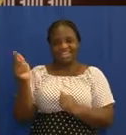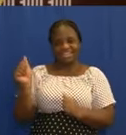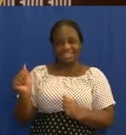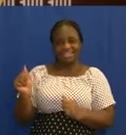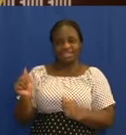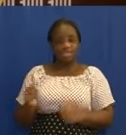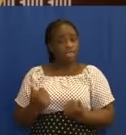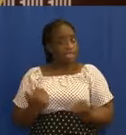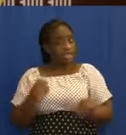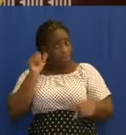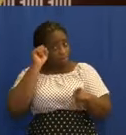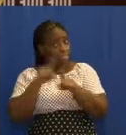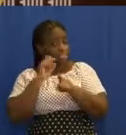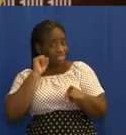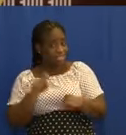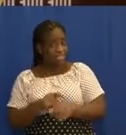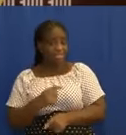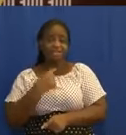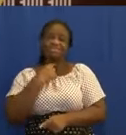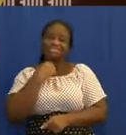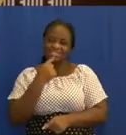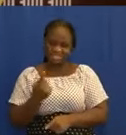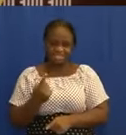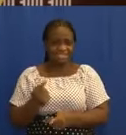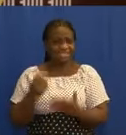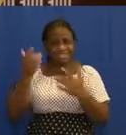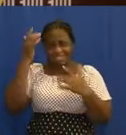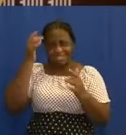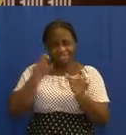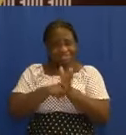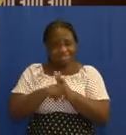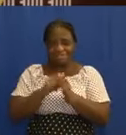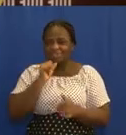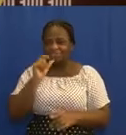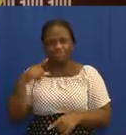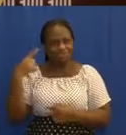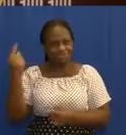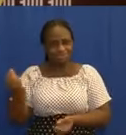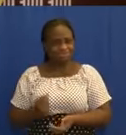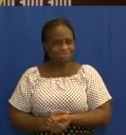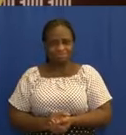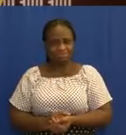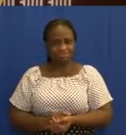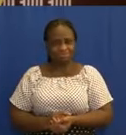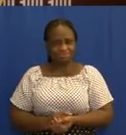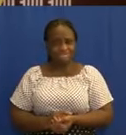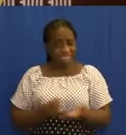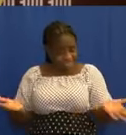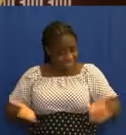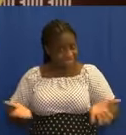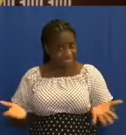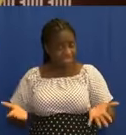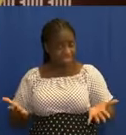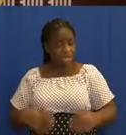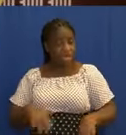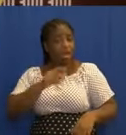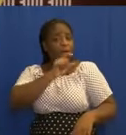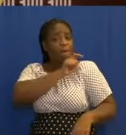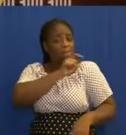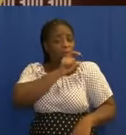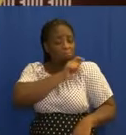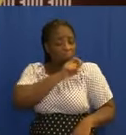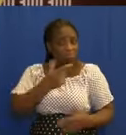Anyame me iwi akeshi hela eyako ewo ehe ekun